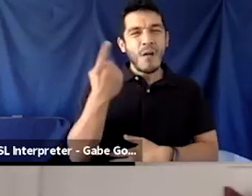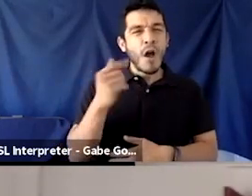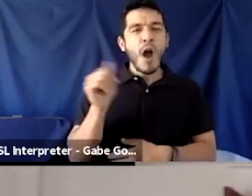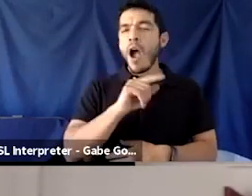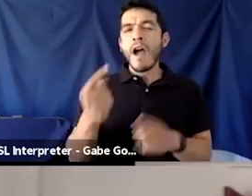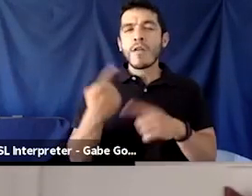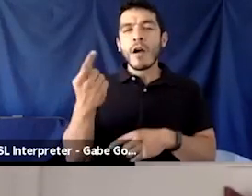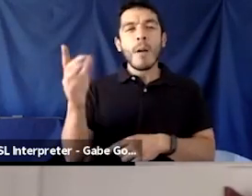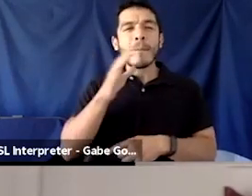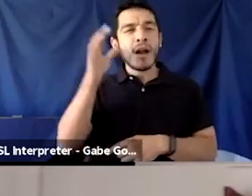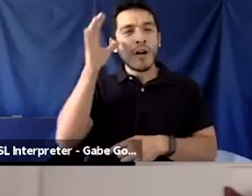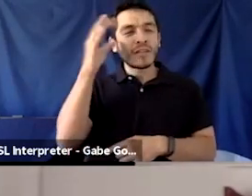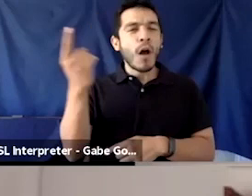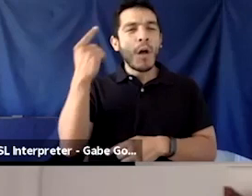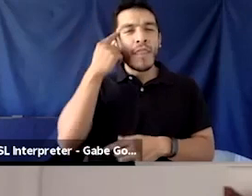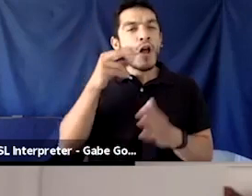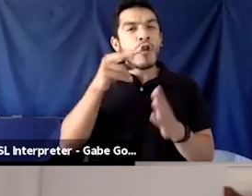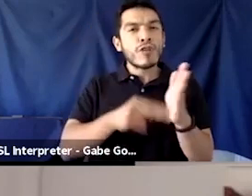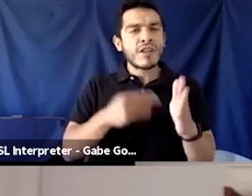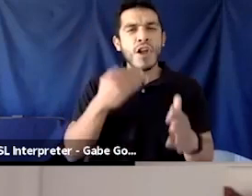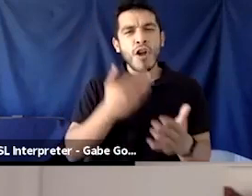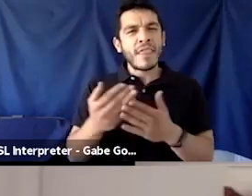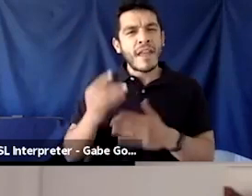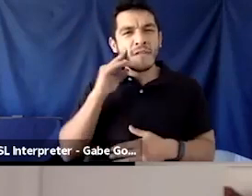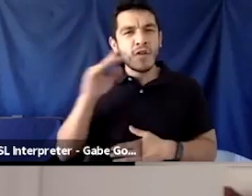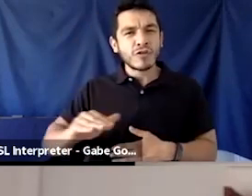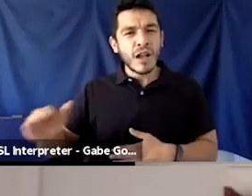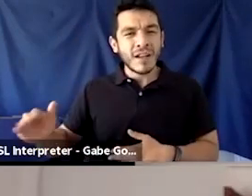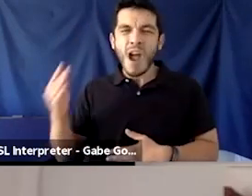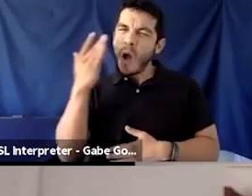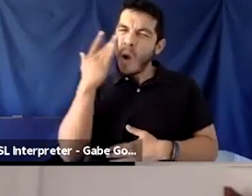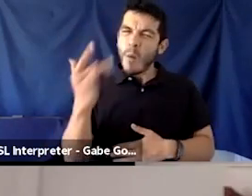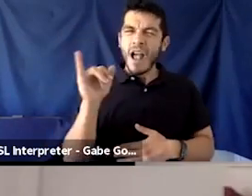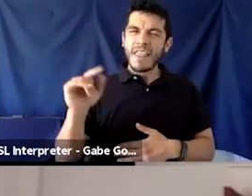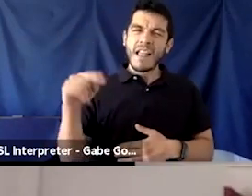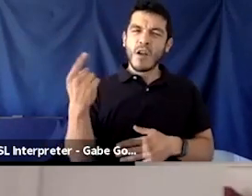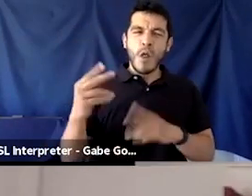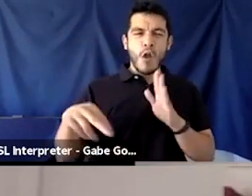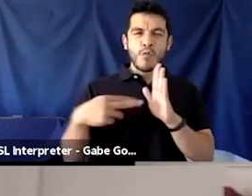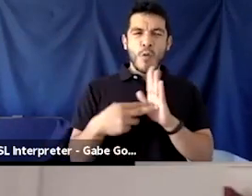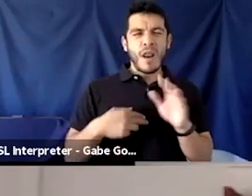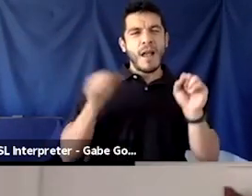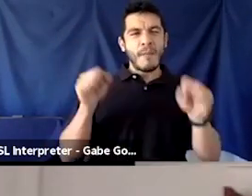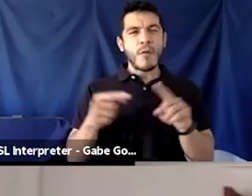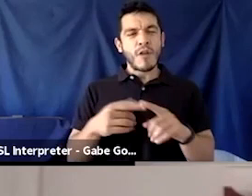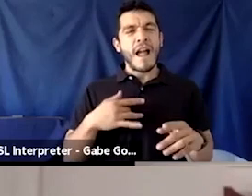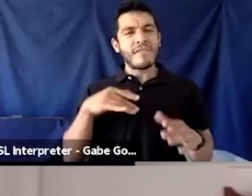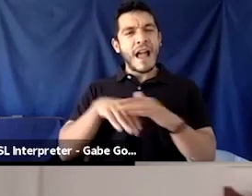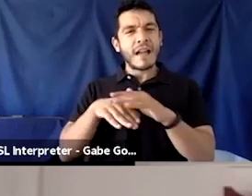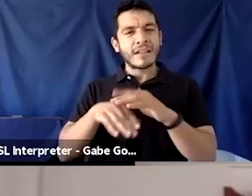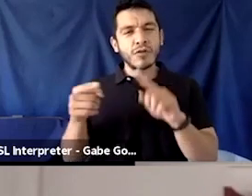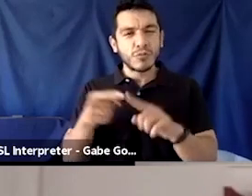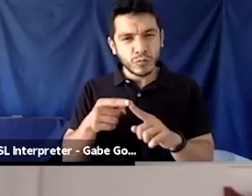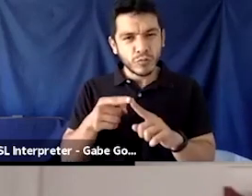of the greatest things you could do for a child, why was that the only, the only world that I was able to have access to in public school? The only